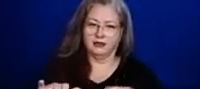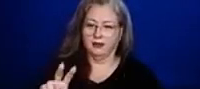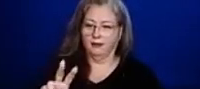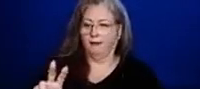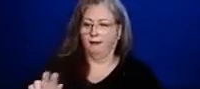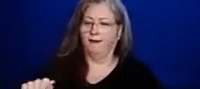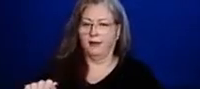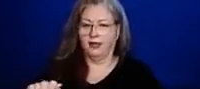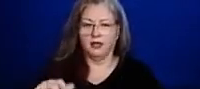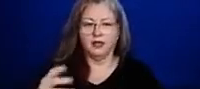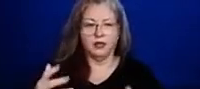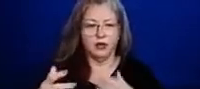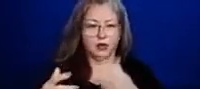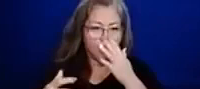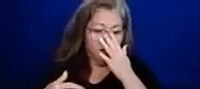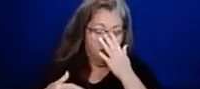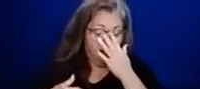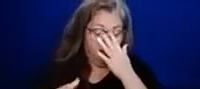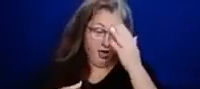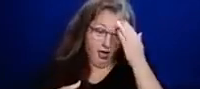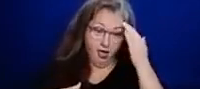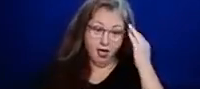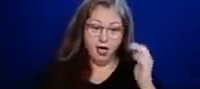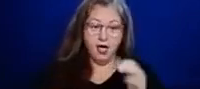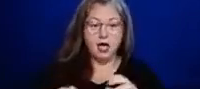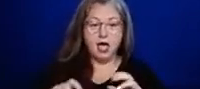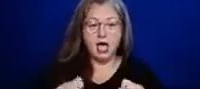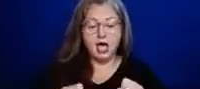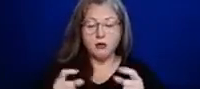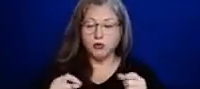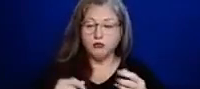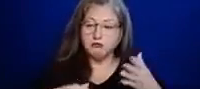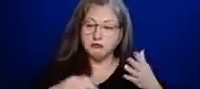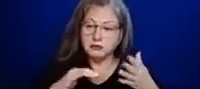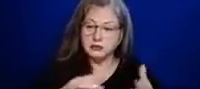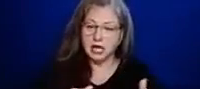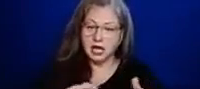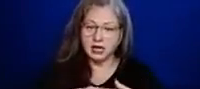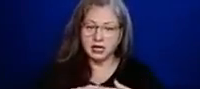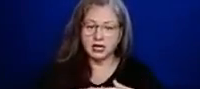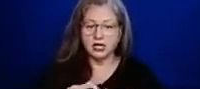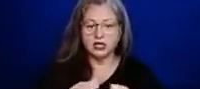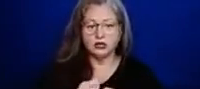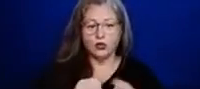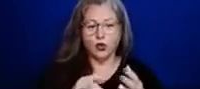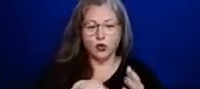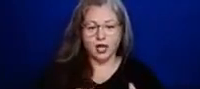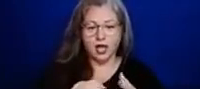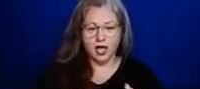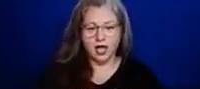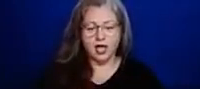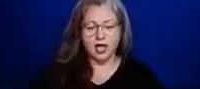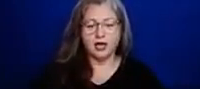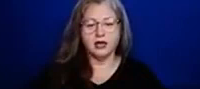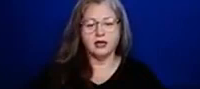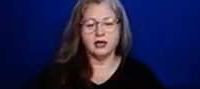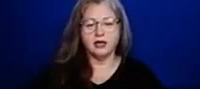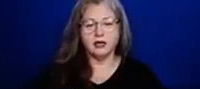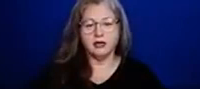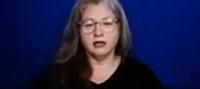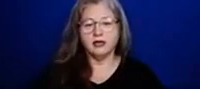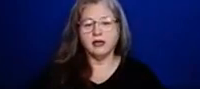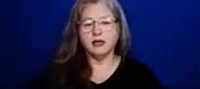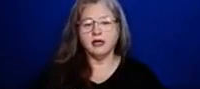simultaneous BA. So I was able of studying sociology, Facultad de Ciencias Políticas y Sociales